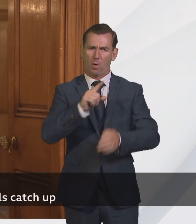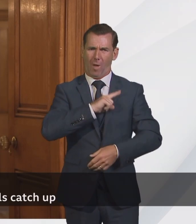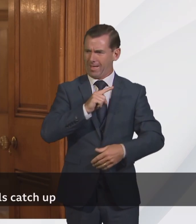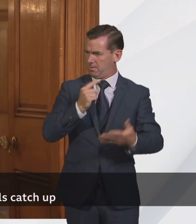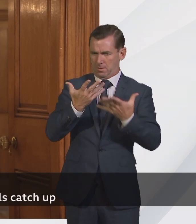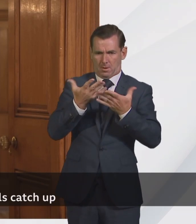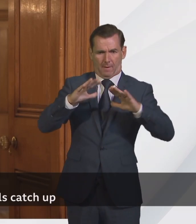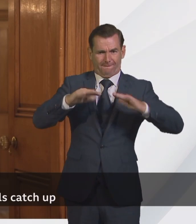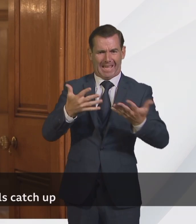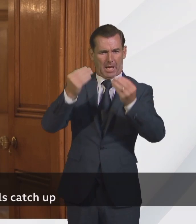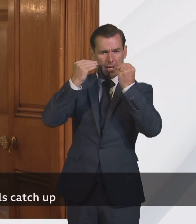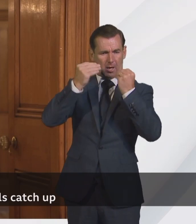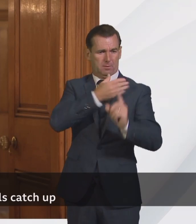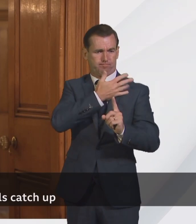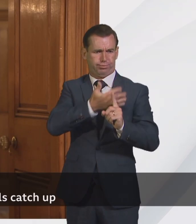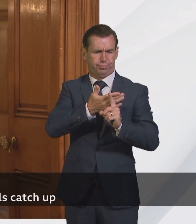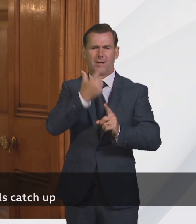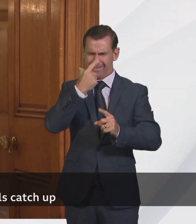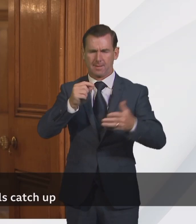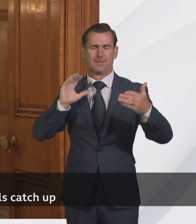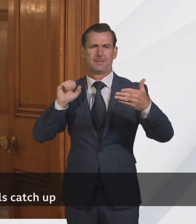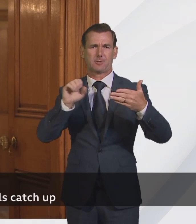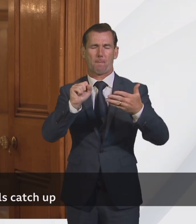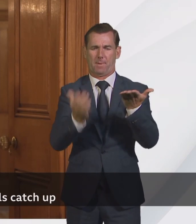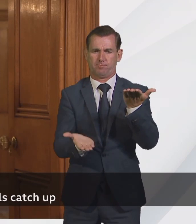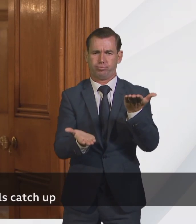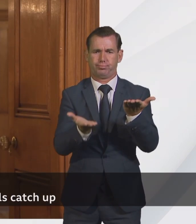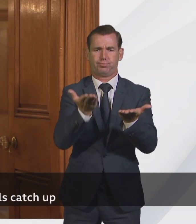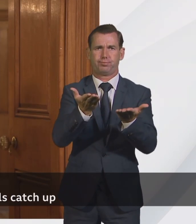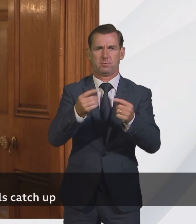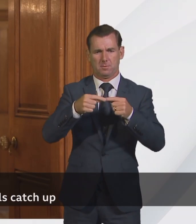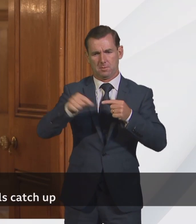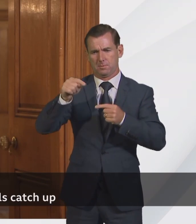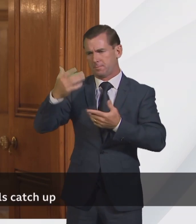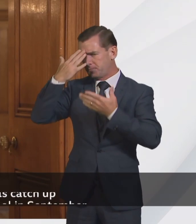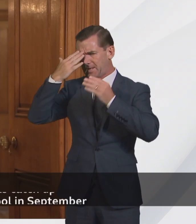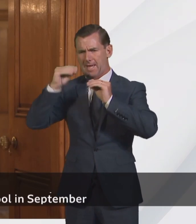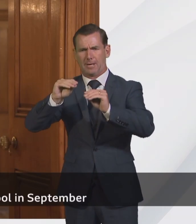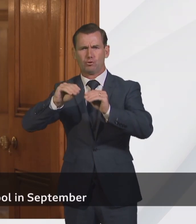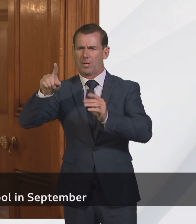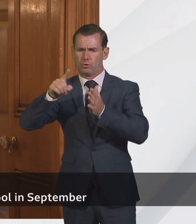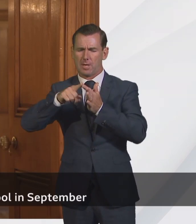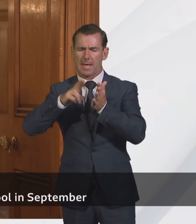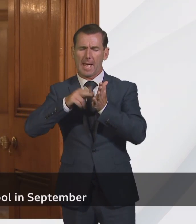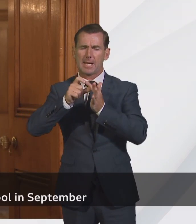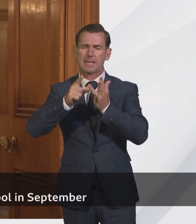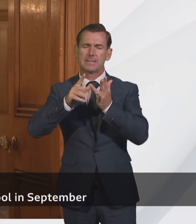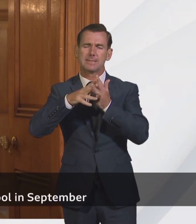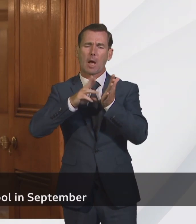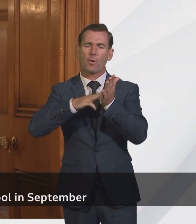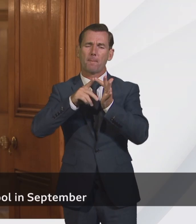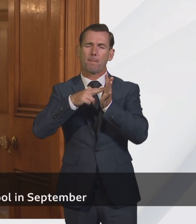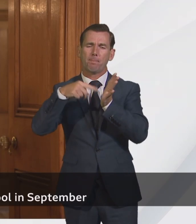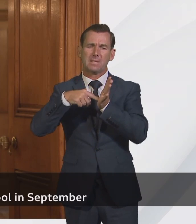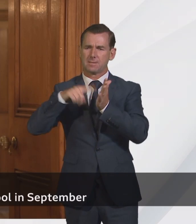next academic year. The Education Endowment Foundation has published a guide for schools on how the money could